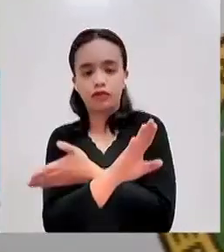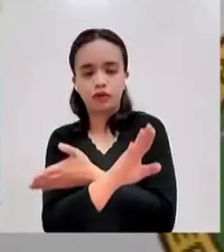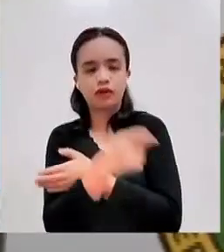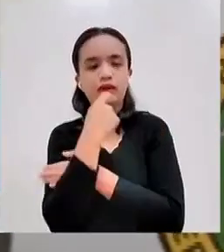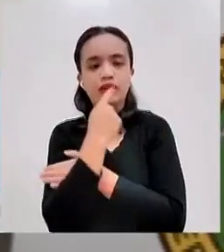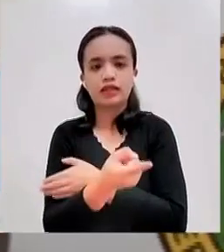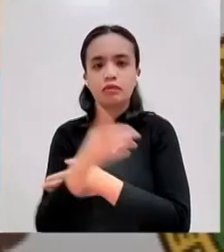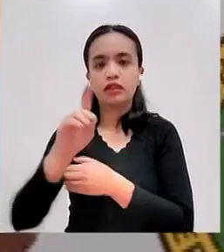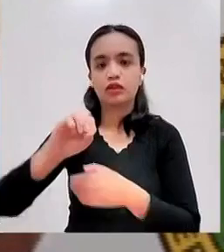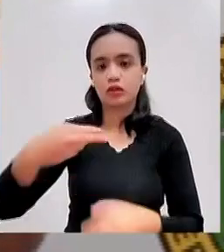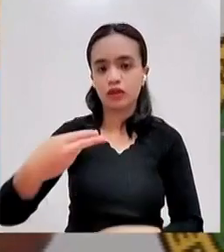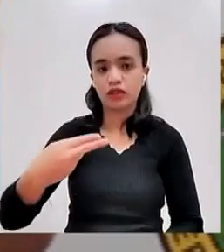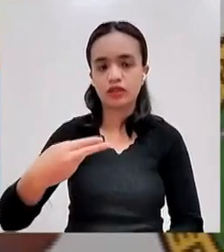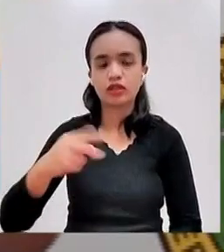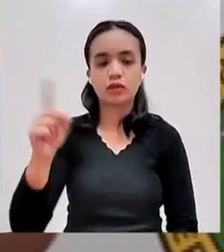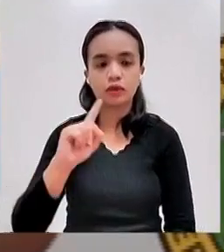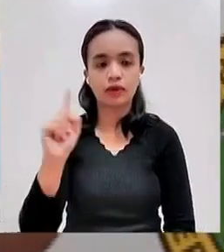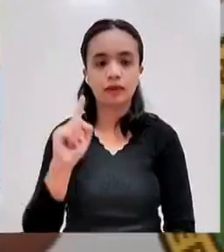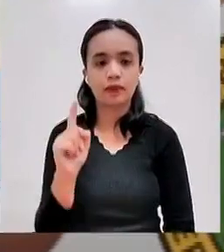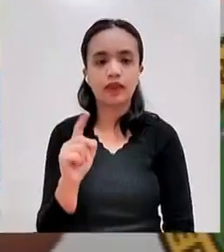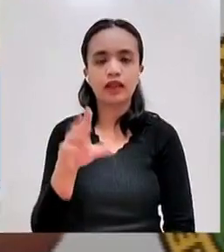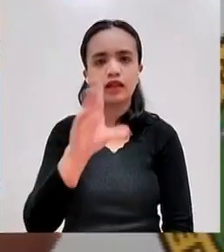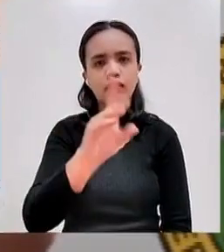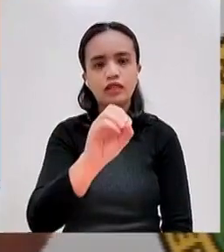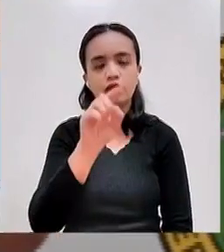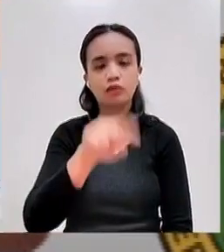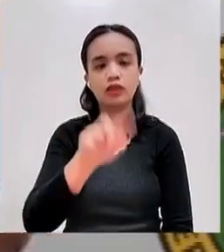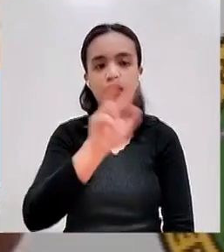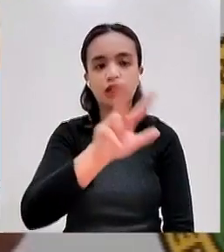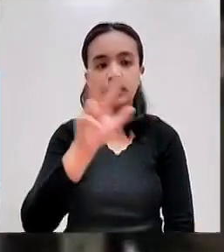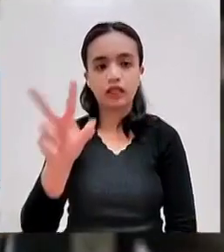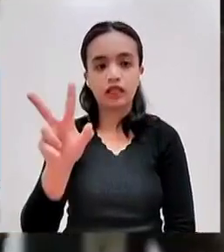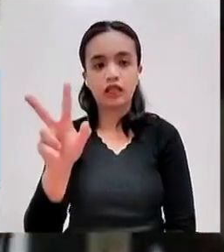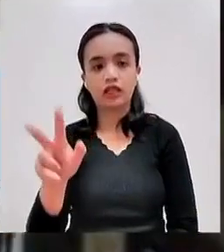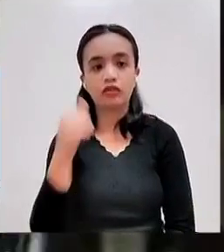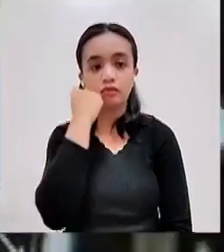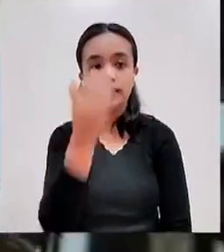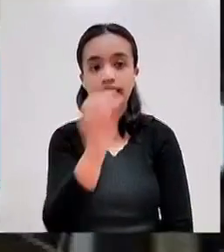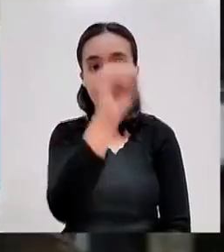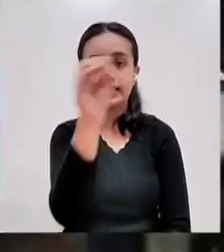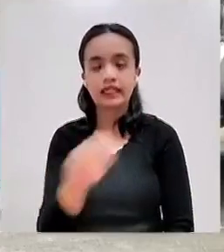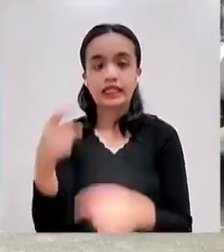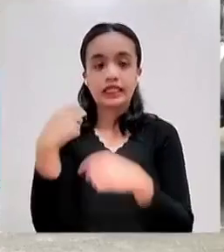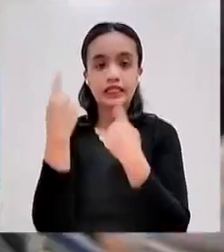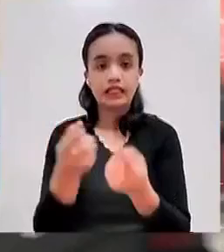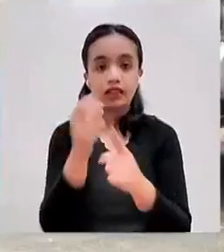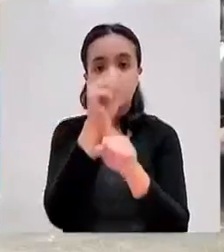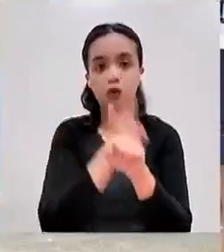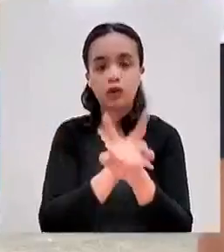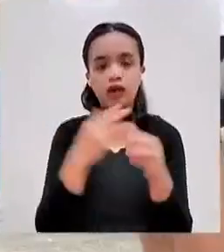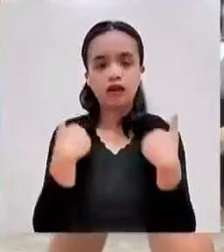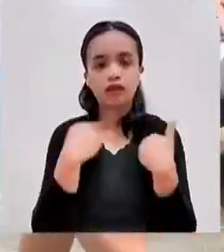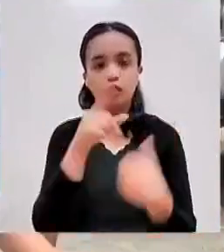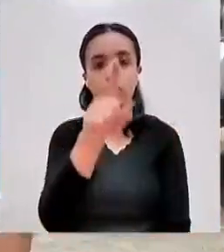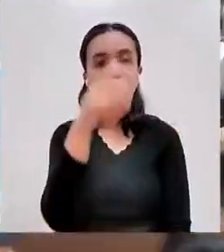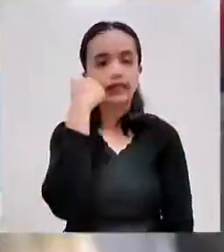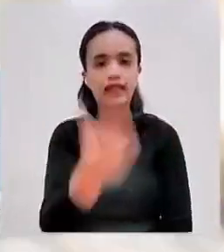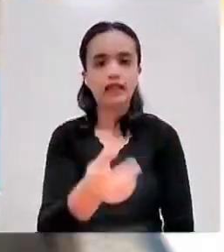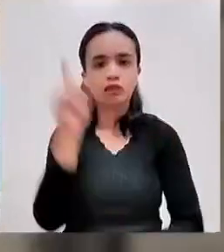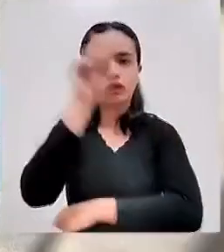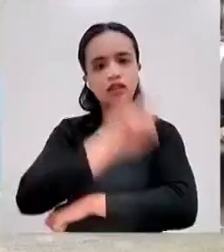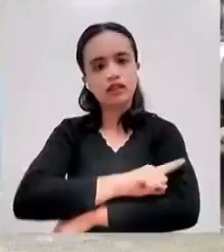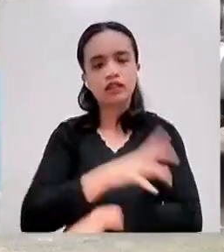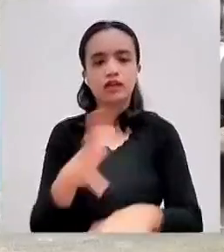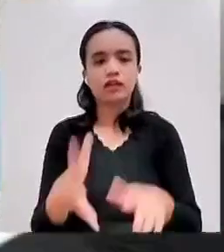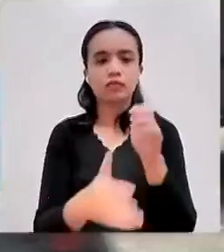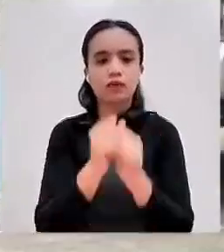fatality rate is at 0.33%. Since August, there is an average of one death per day, mostly those with comorbidity